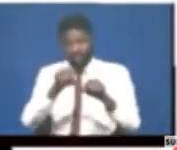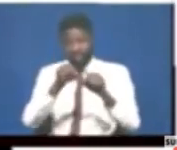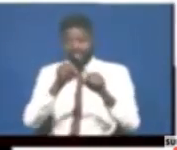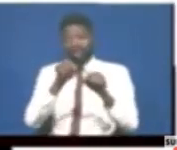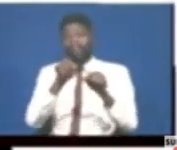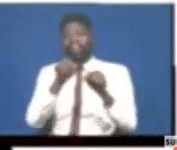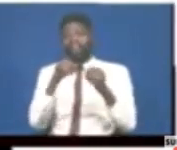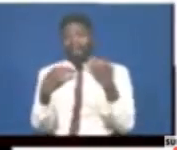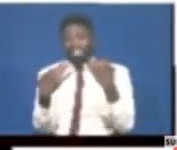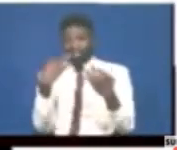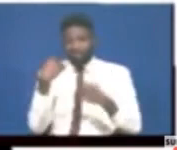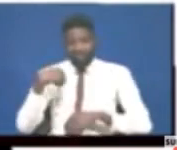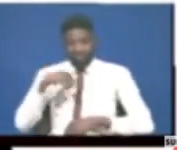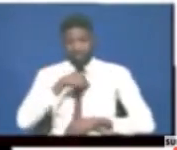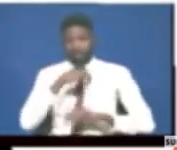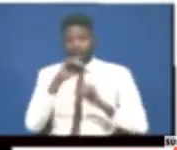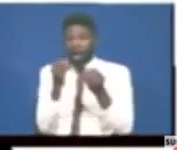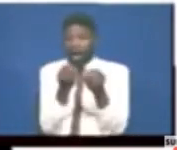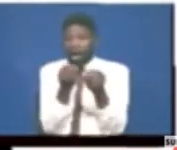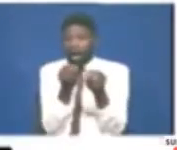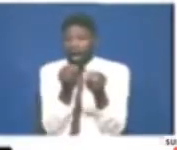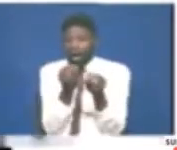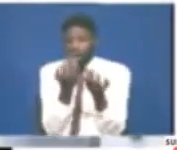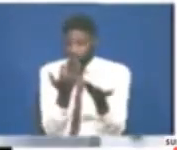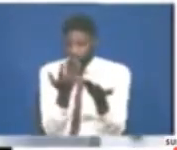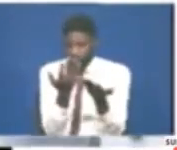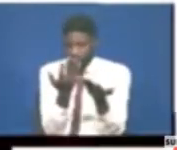constitute stray ballots?